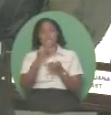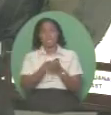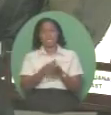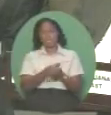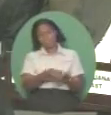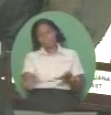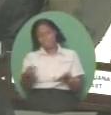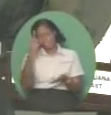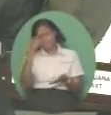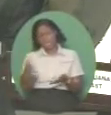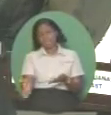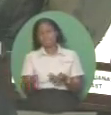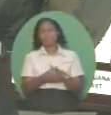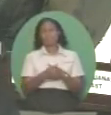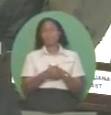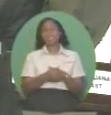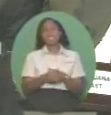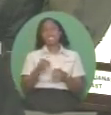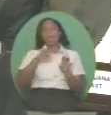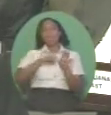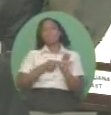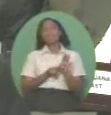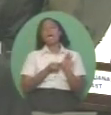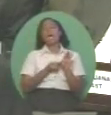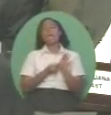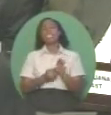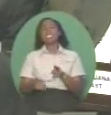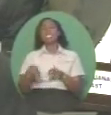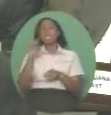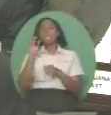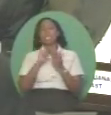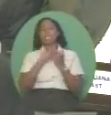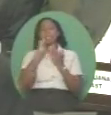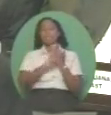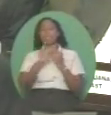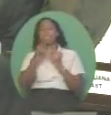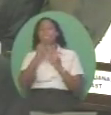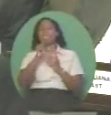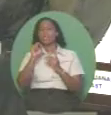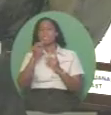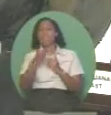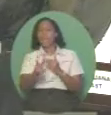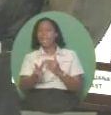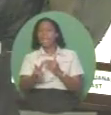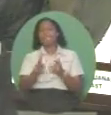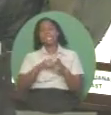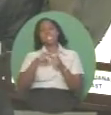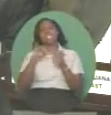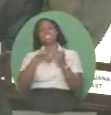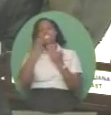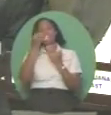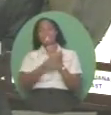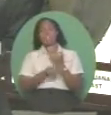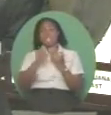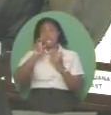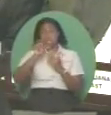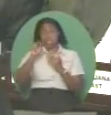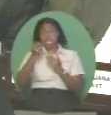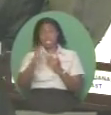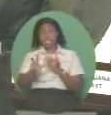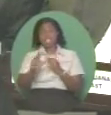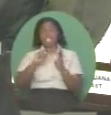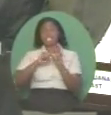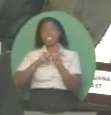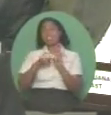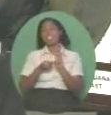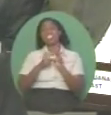on November 1, 2012. And on January 2, 2013, trading will begin on the Trinidad and